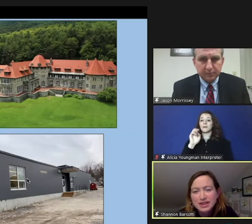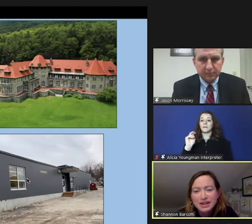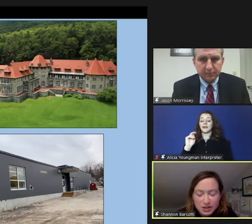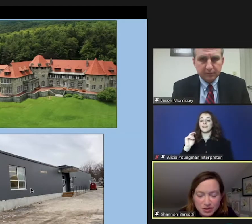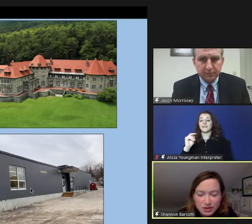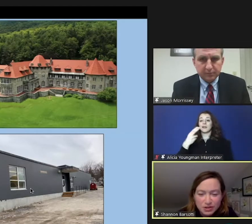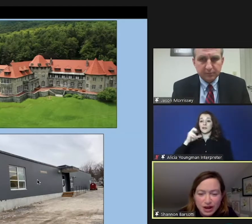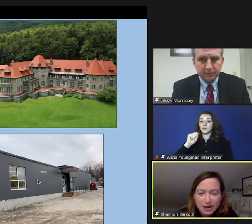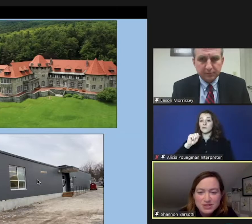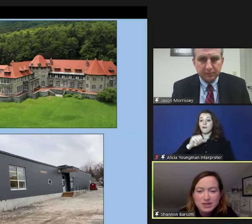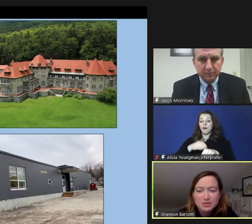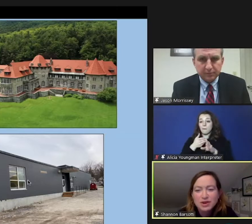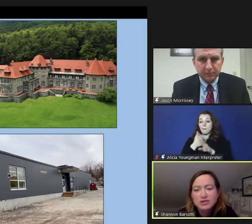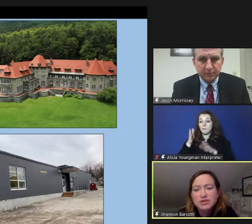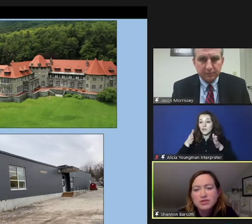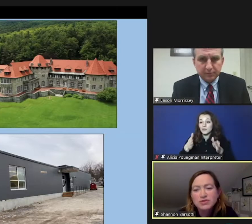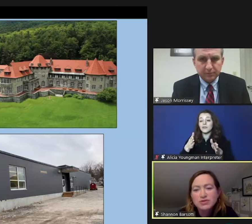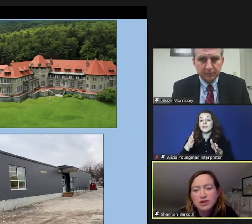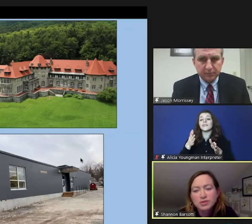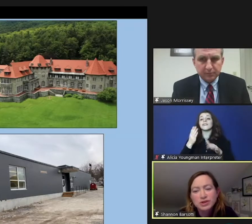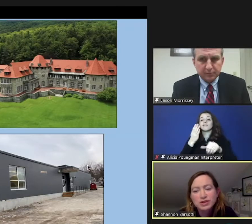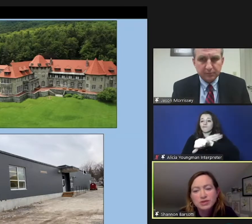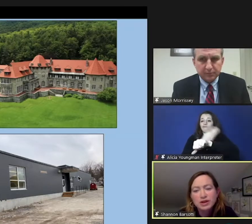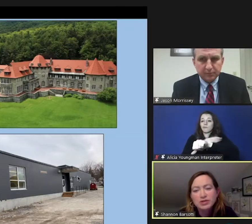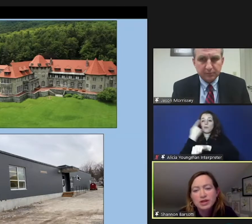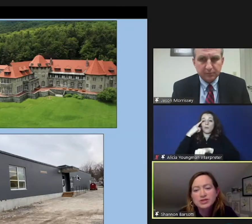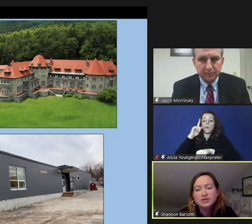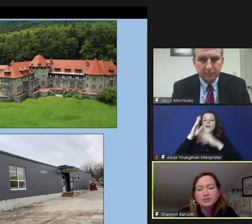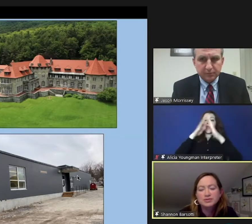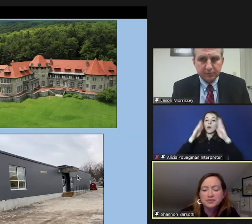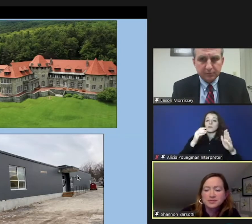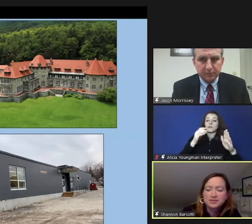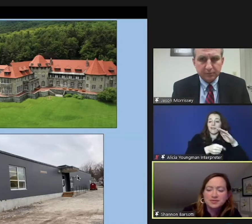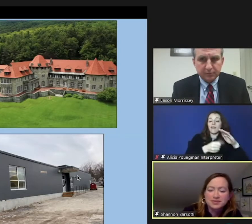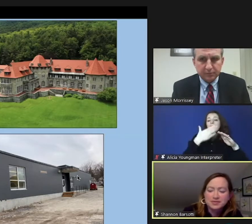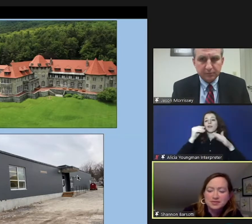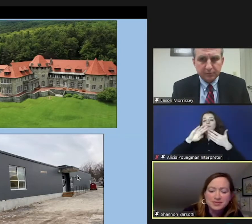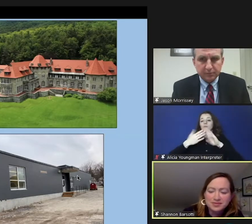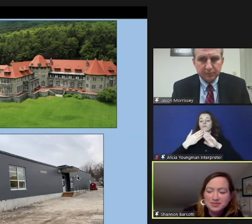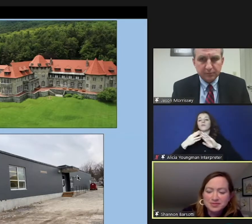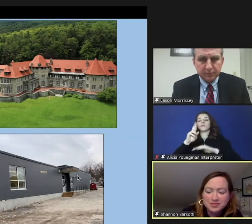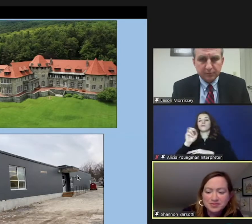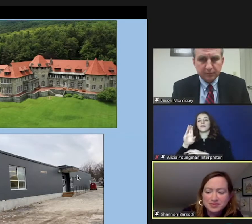redeveloped, eventually for housing, but also for community recreation.